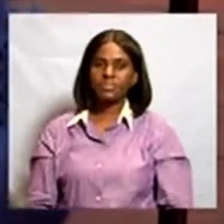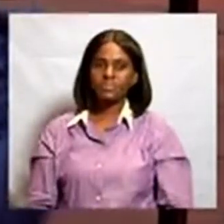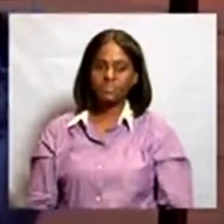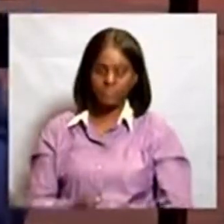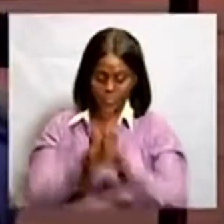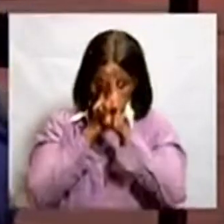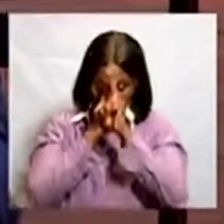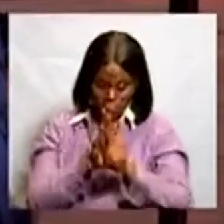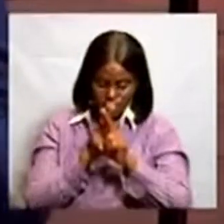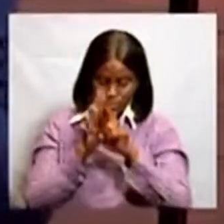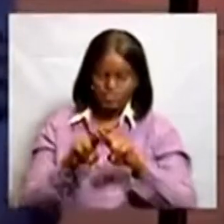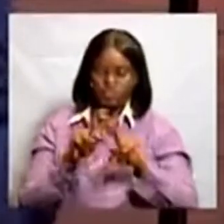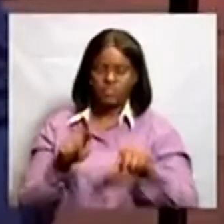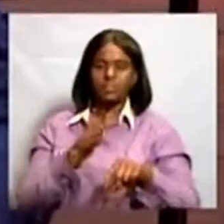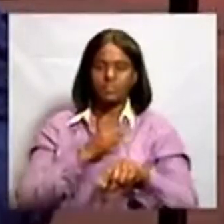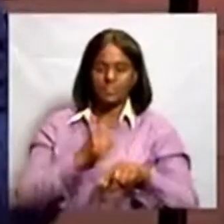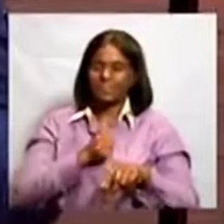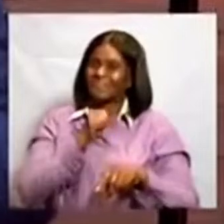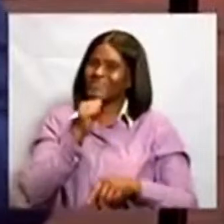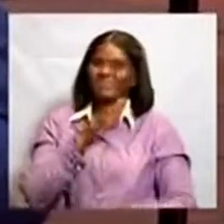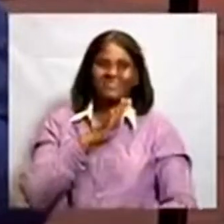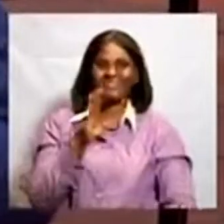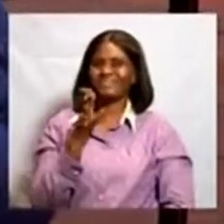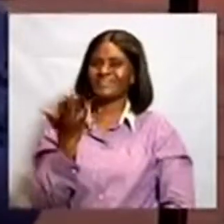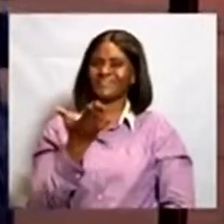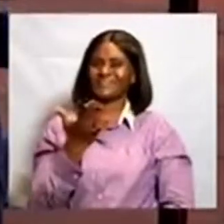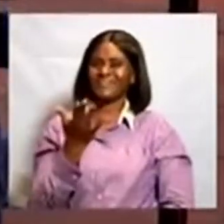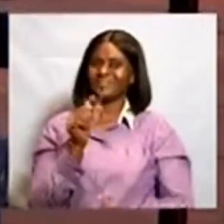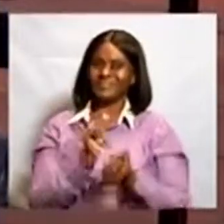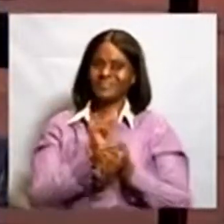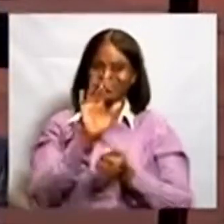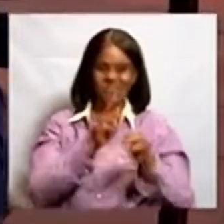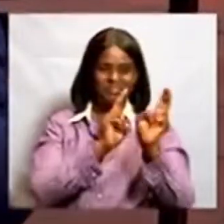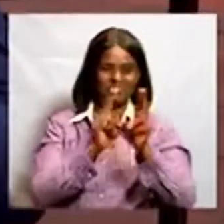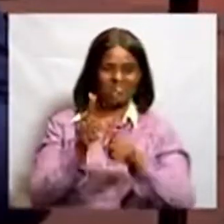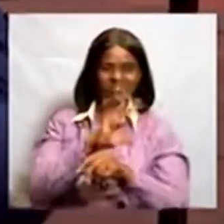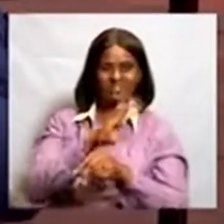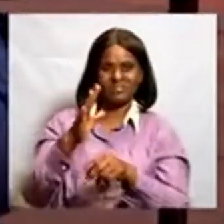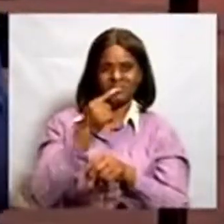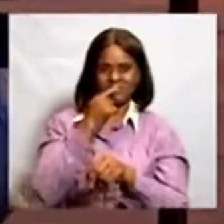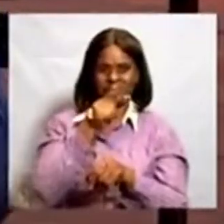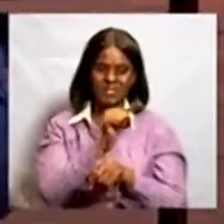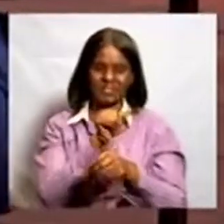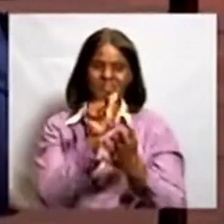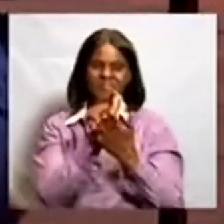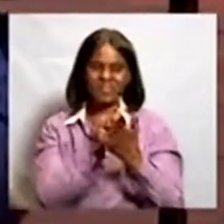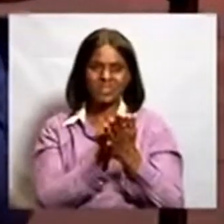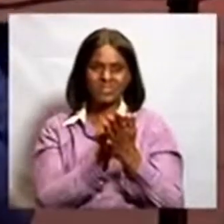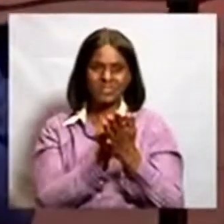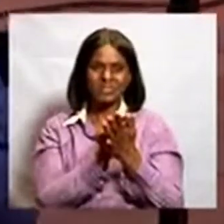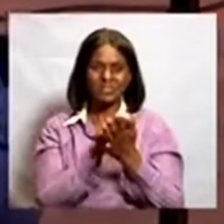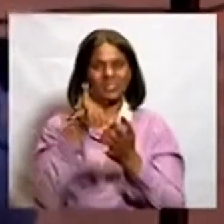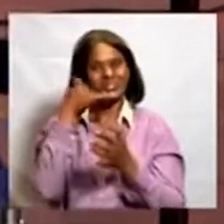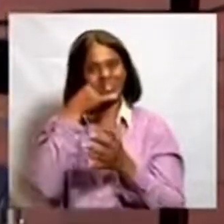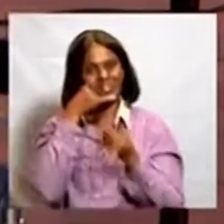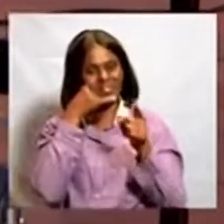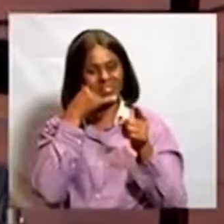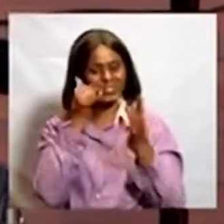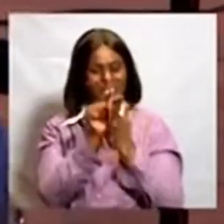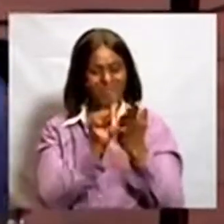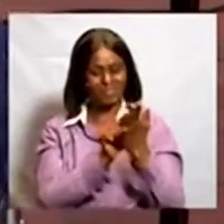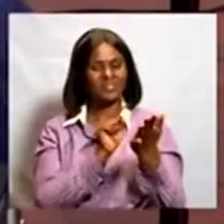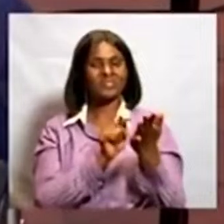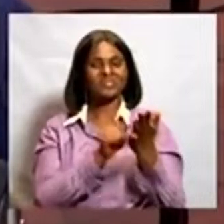Honorable Chair, I'm not comfortable with the response of basing this law on a phone.